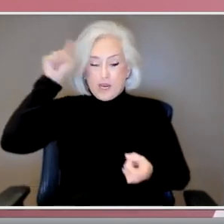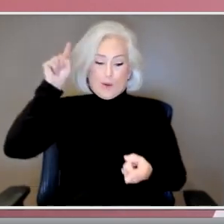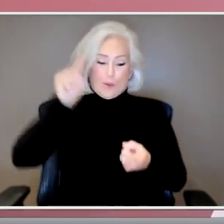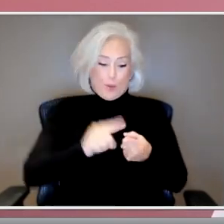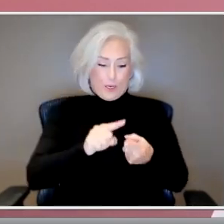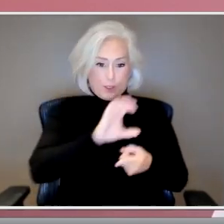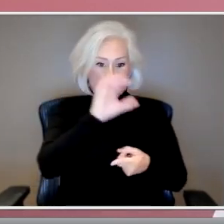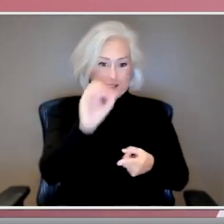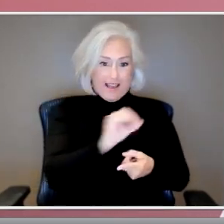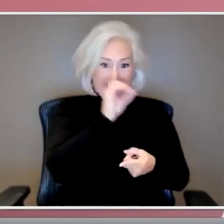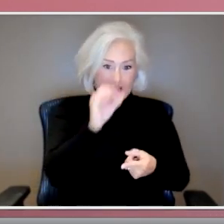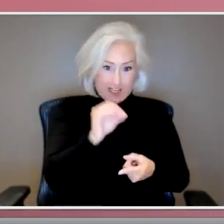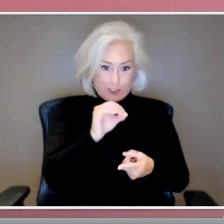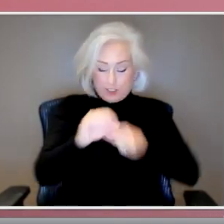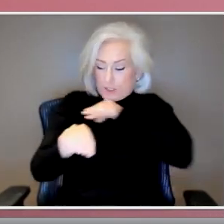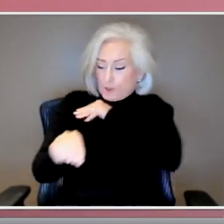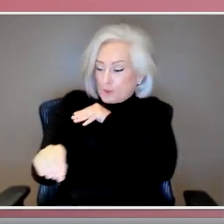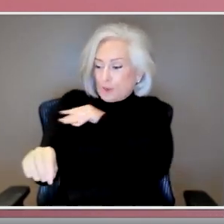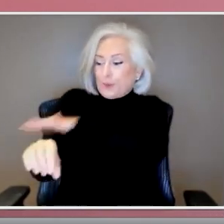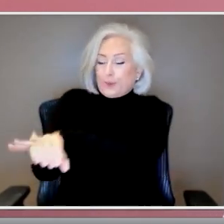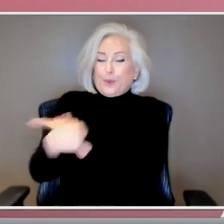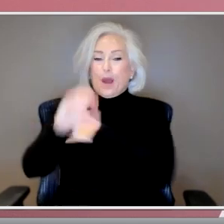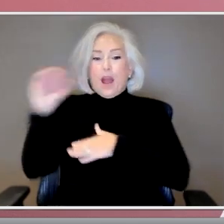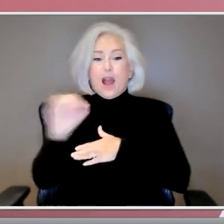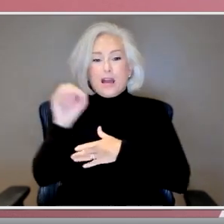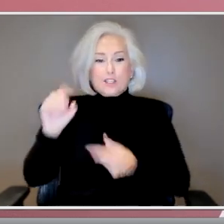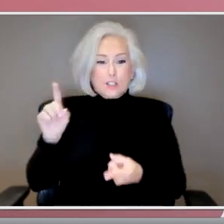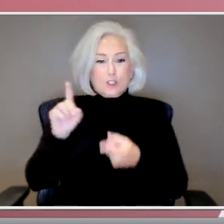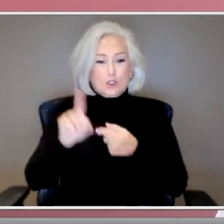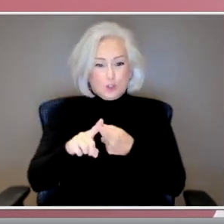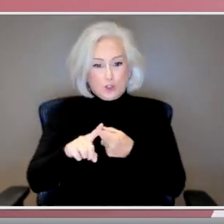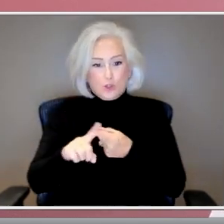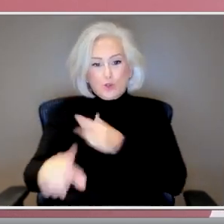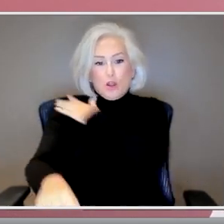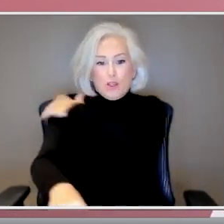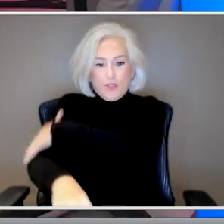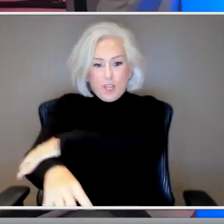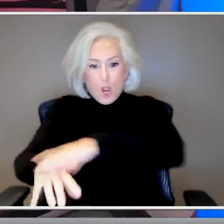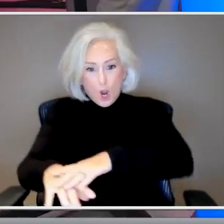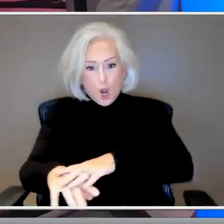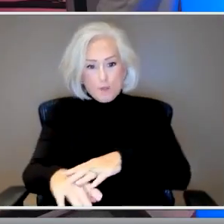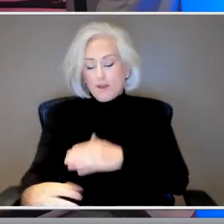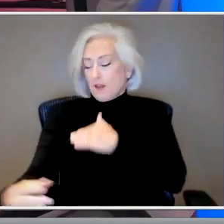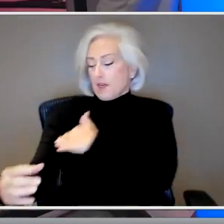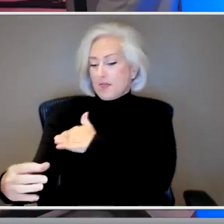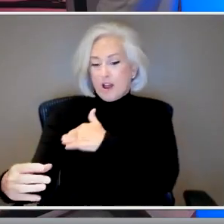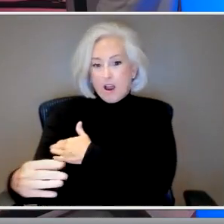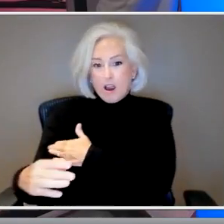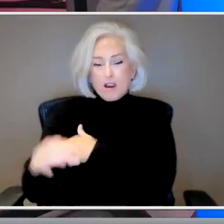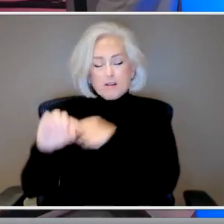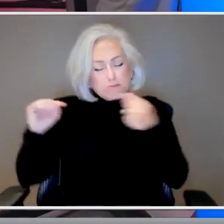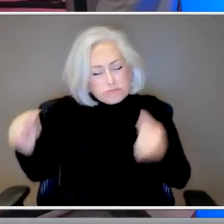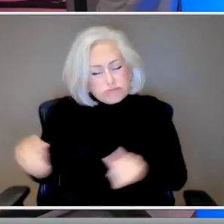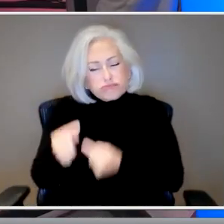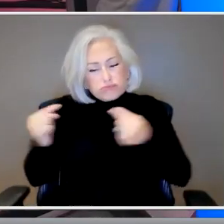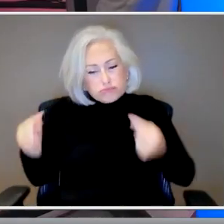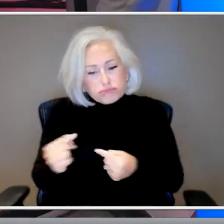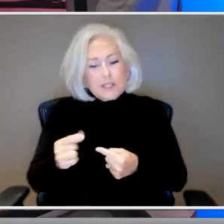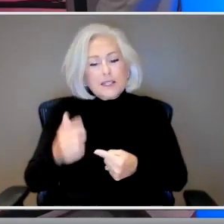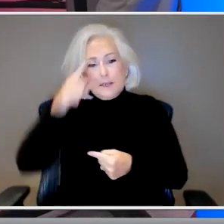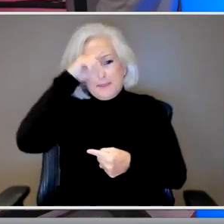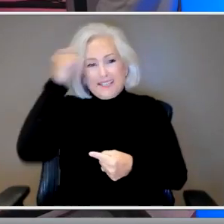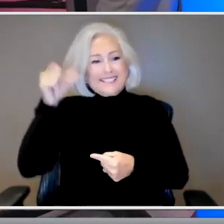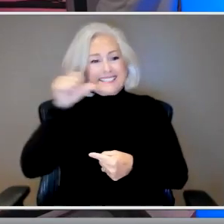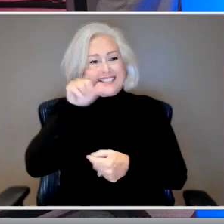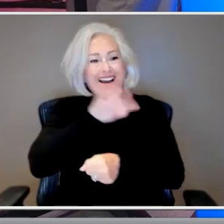not enough, and so then they get an ache because they're not getting enough oxygen to the muscle. Did you have an ache? Just weakness or an ache?